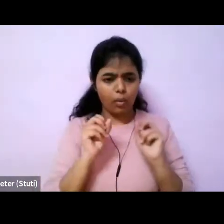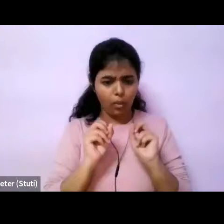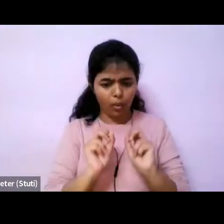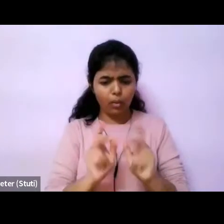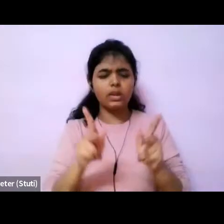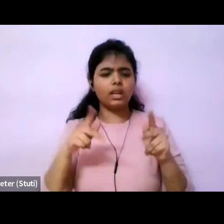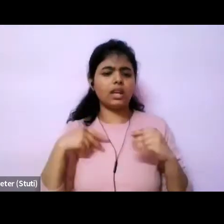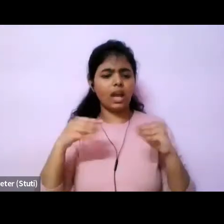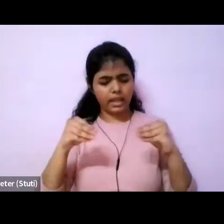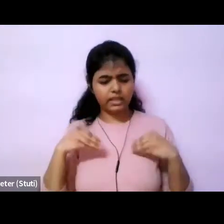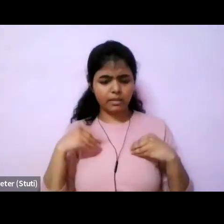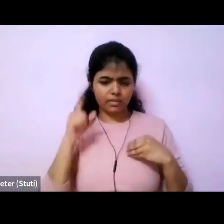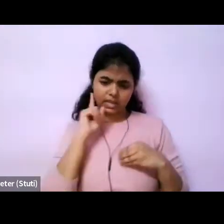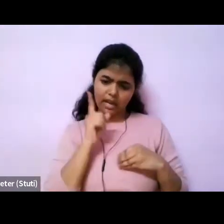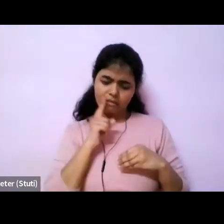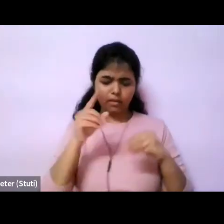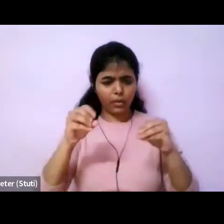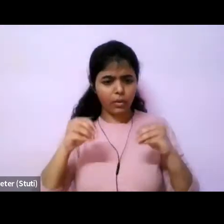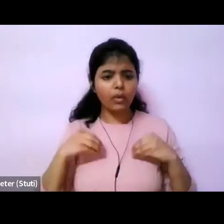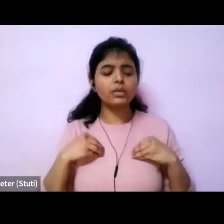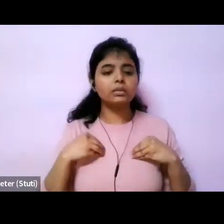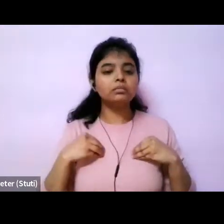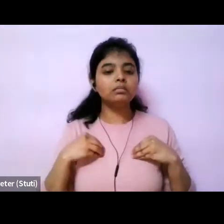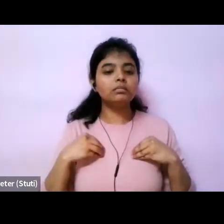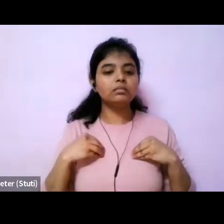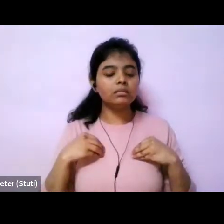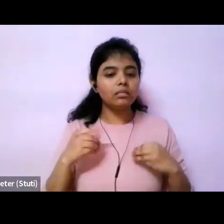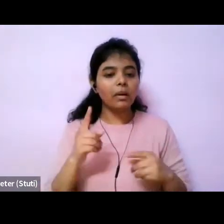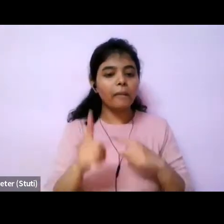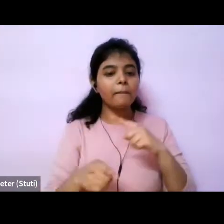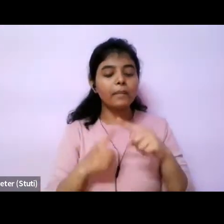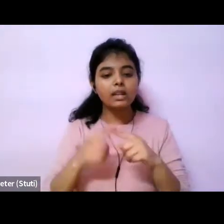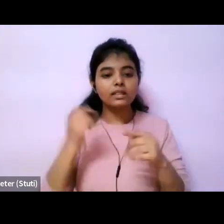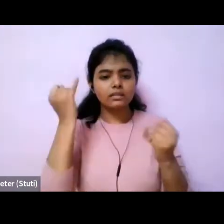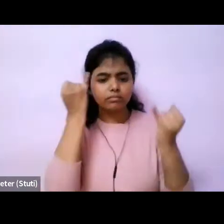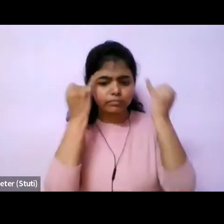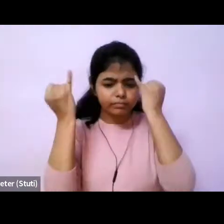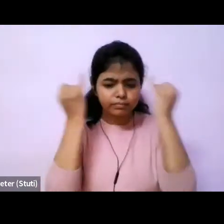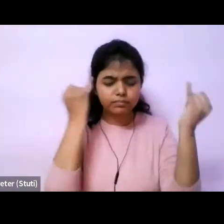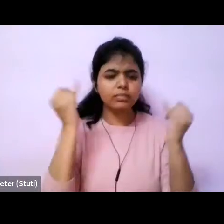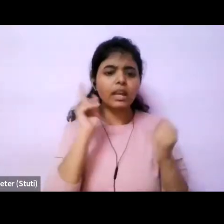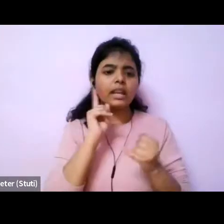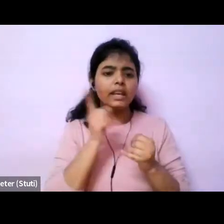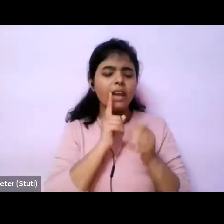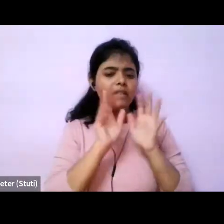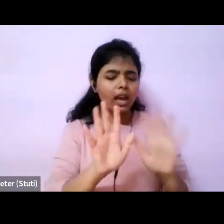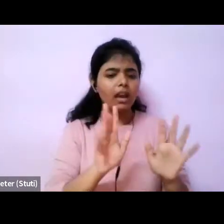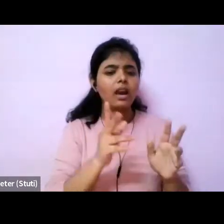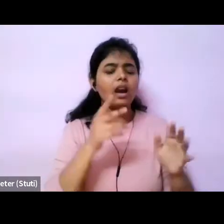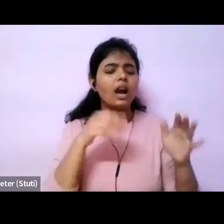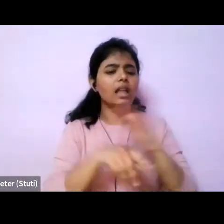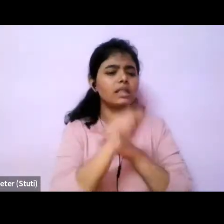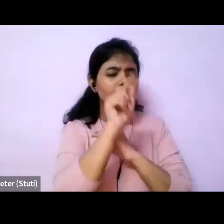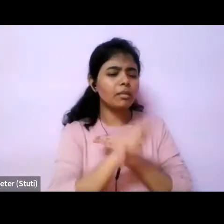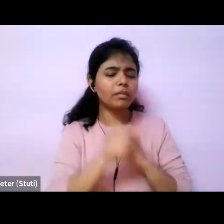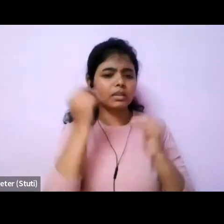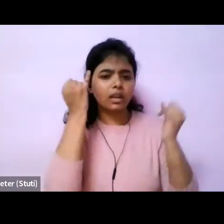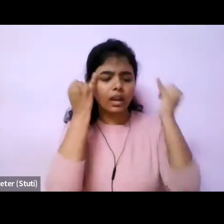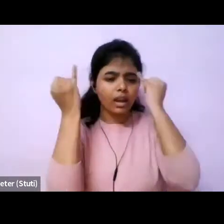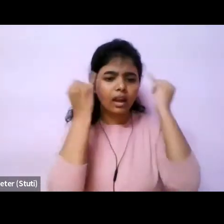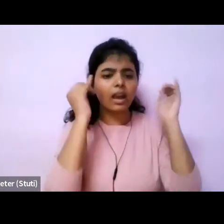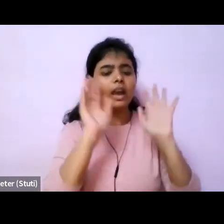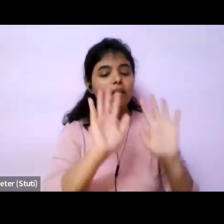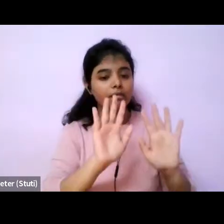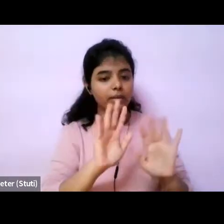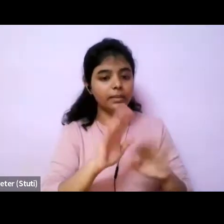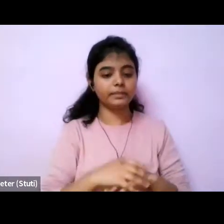ableist attitudes to it, and enlivens him to the creative possibilities of deaf existence. Friedner emphasizes